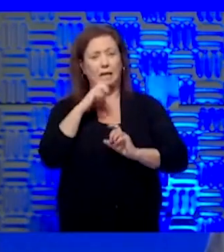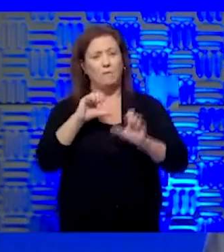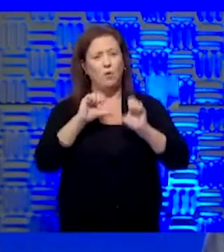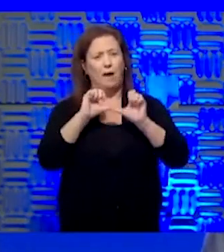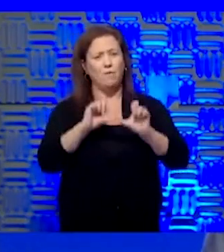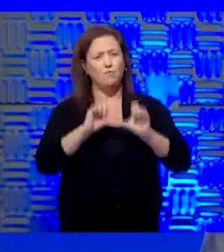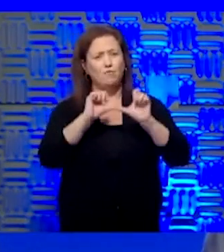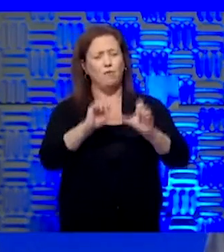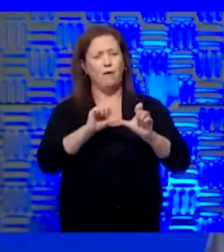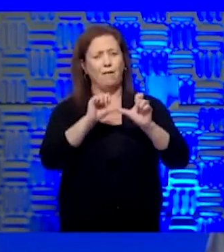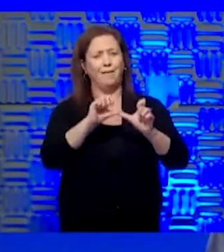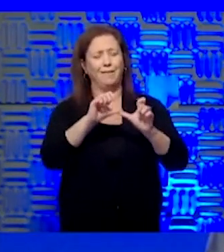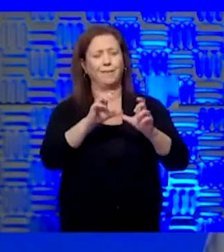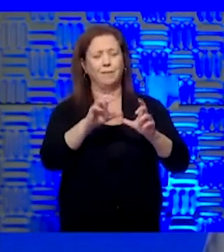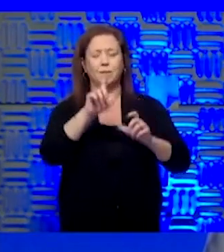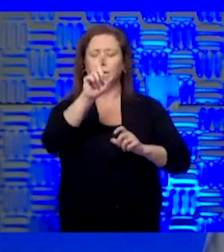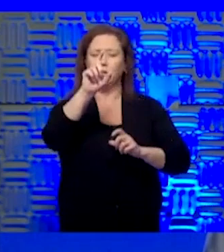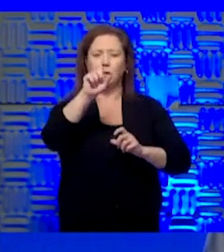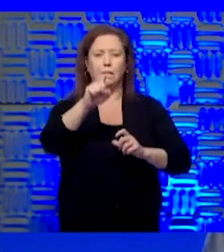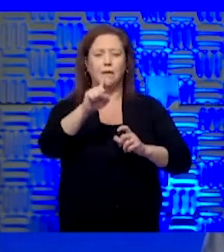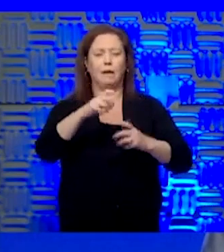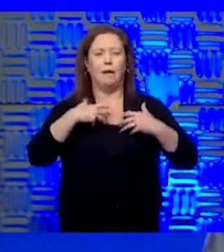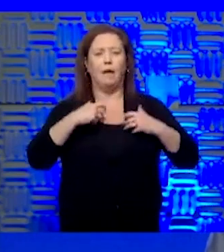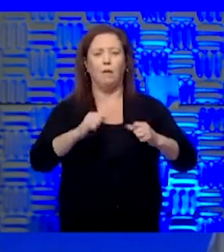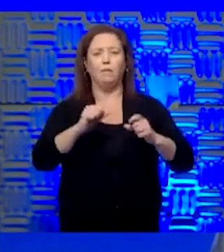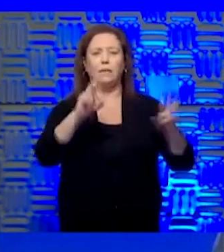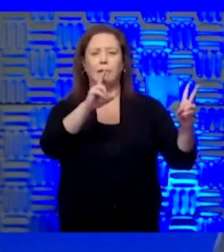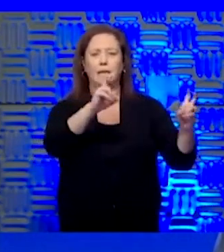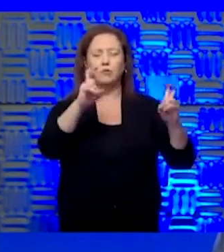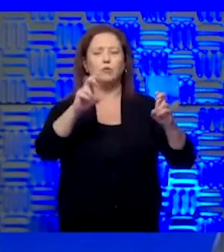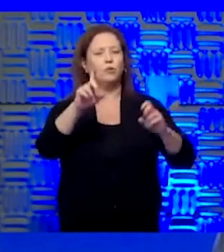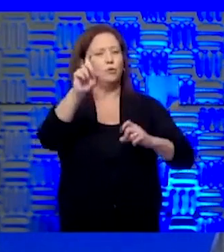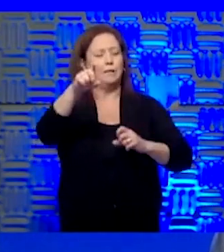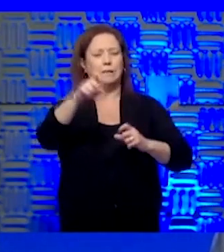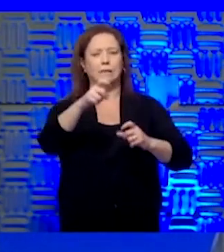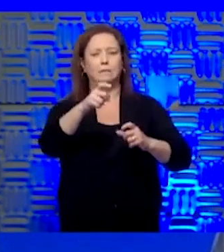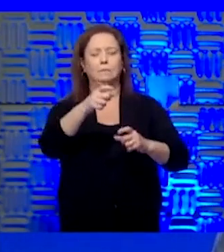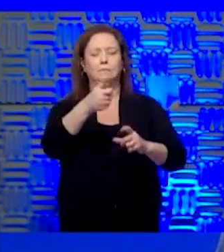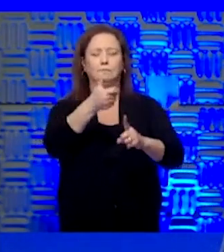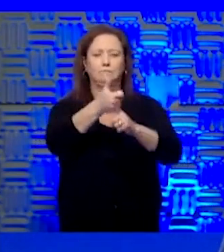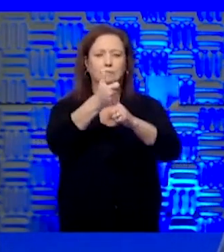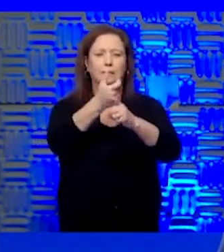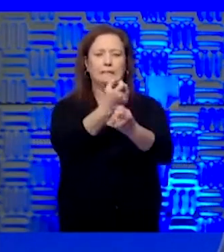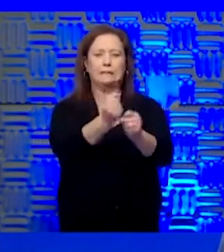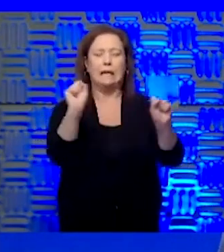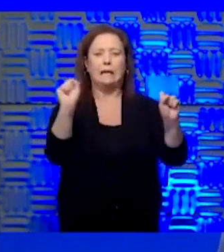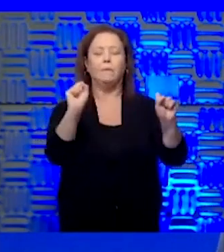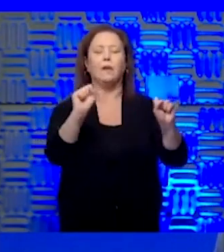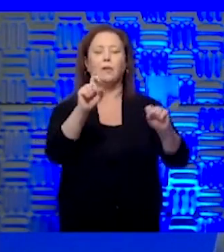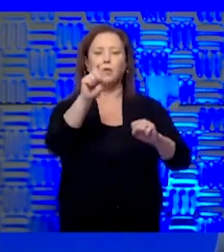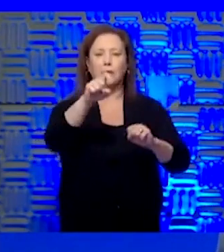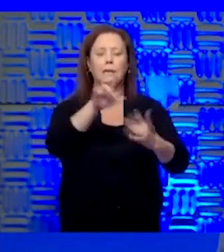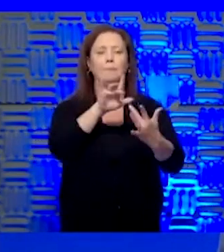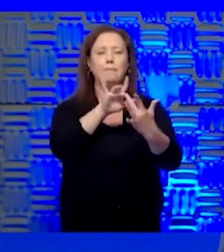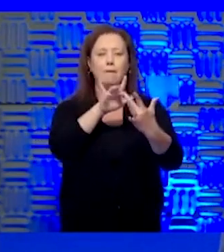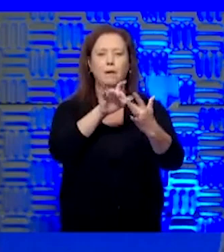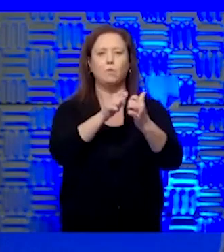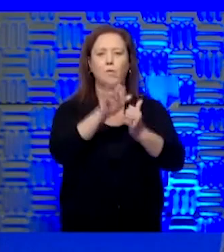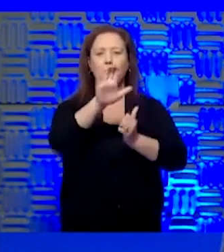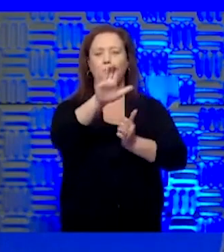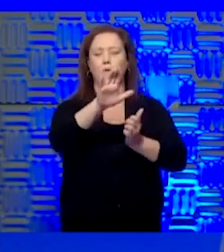to be managed optimally. And if you can do that, you can keep yourself safe. And you can do that by keeping in contact with